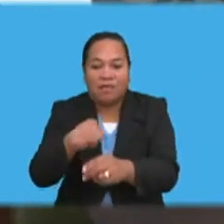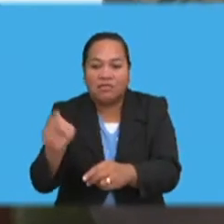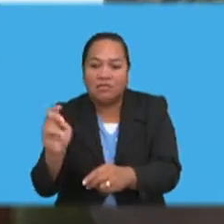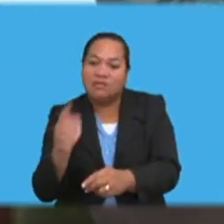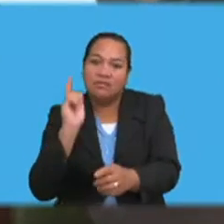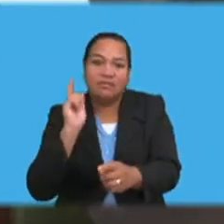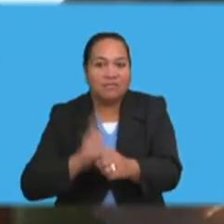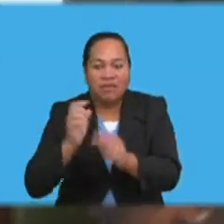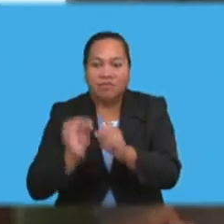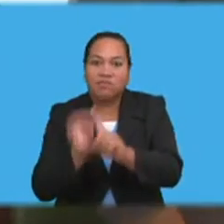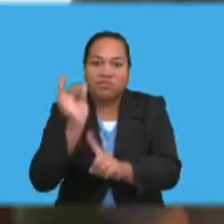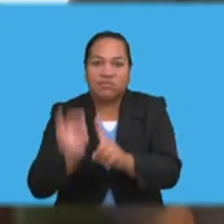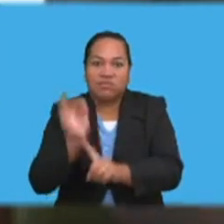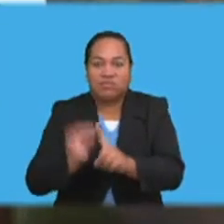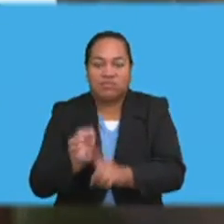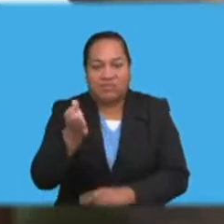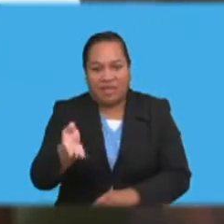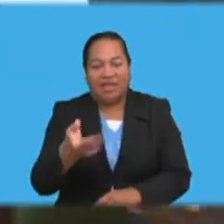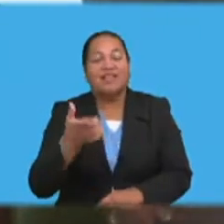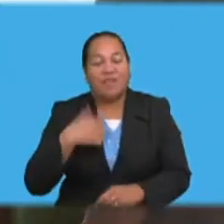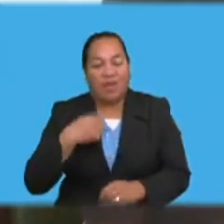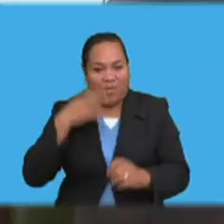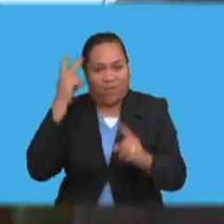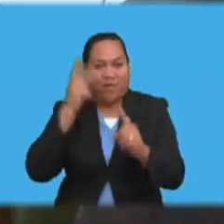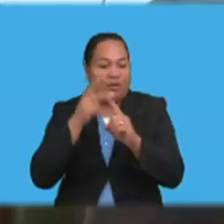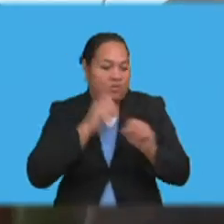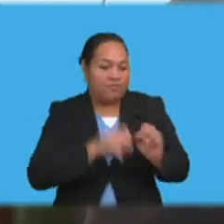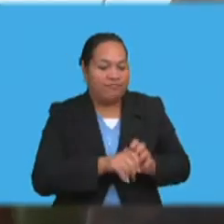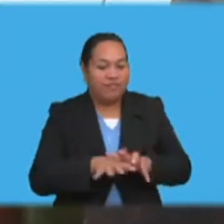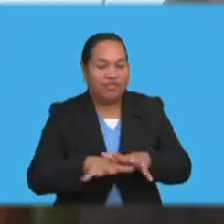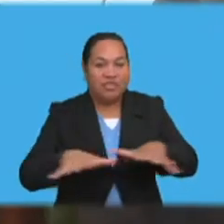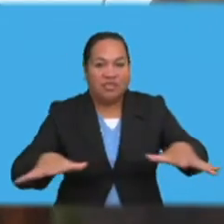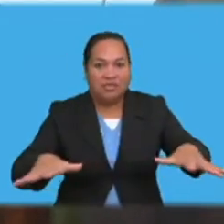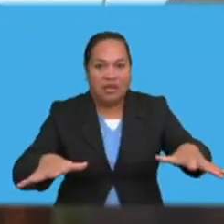as well. So that is the intention to do. Answer these, Madam Speaker.